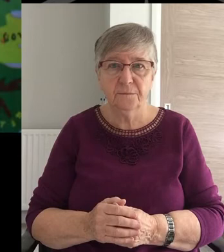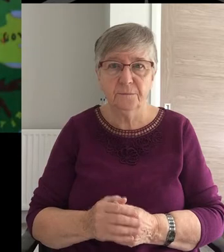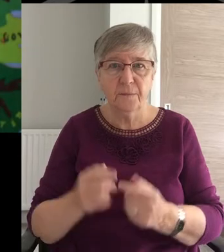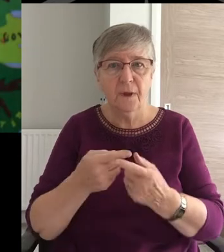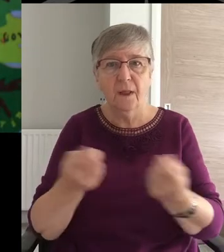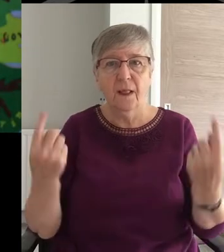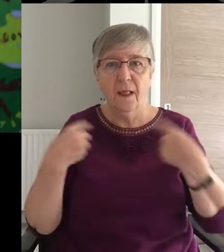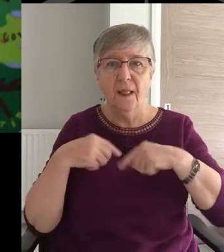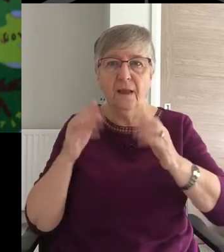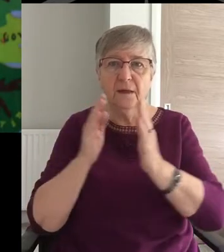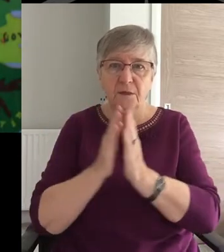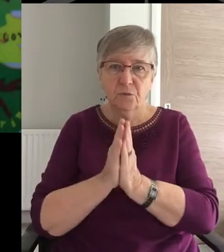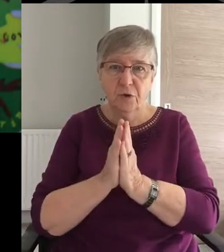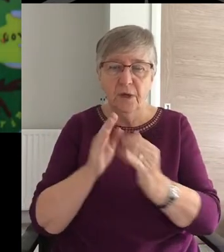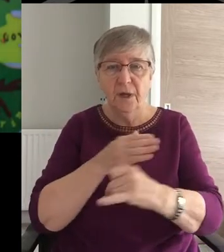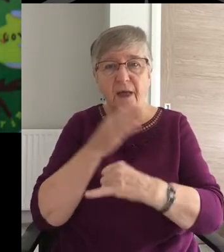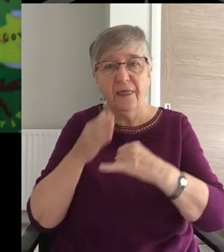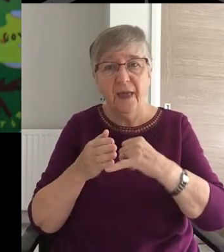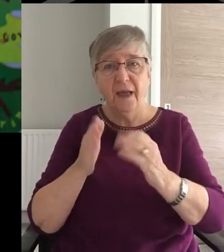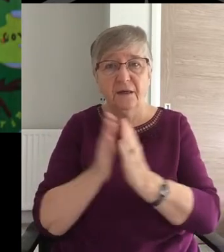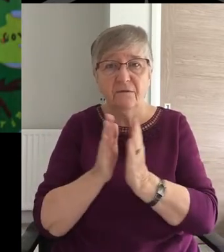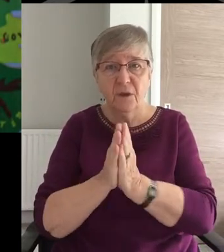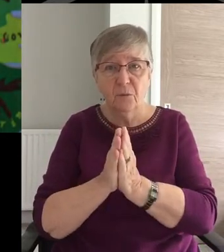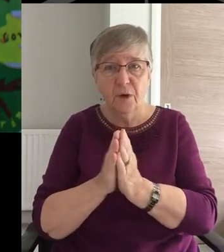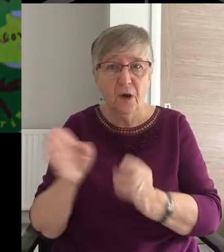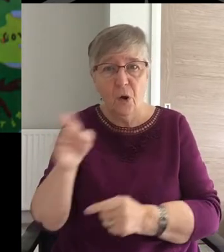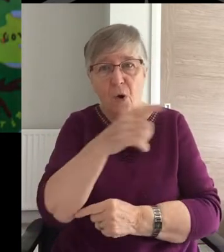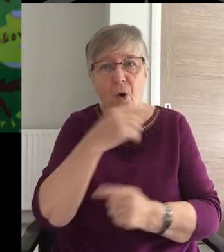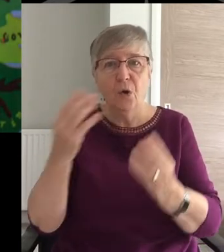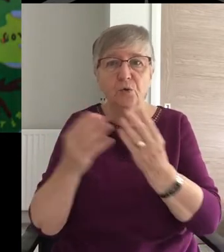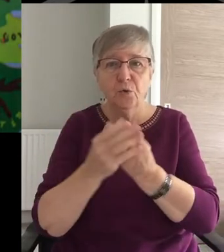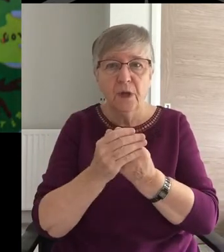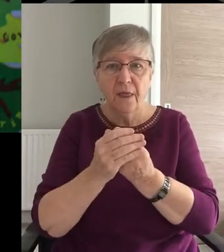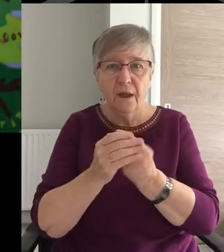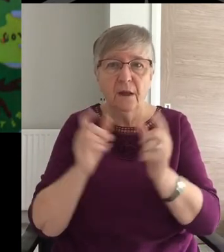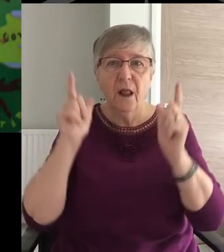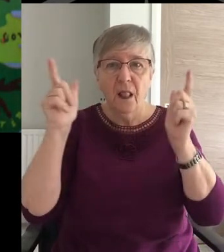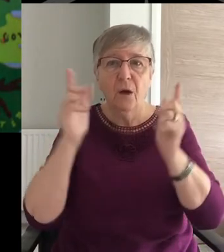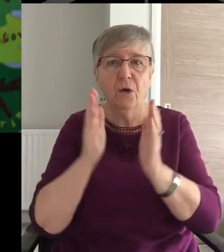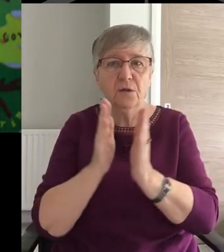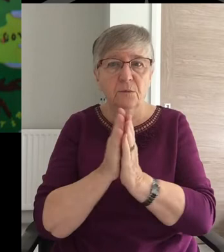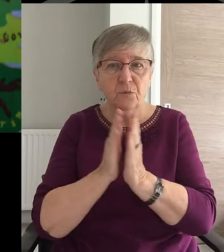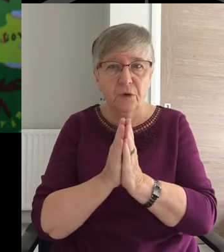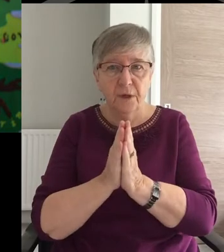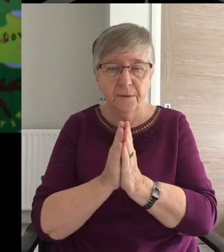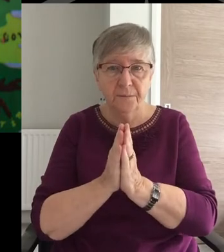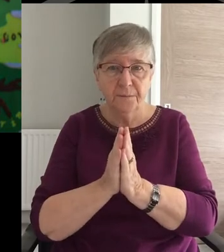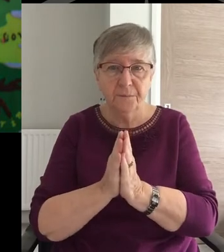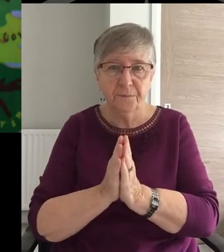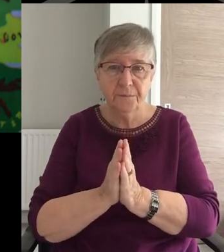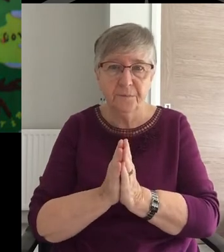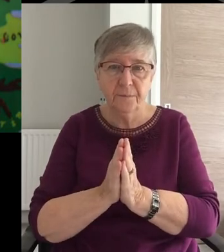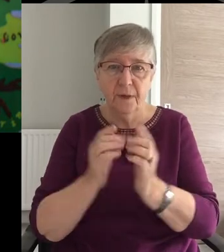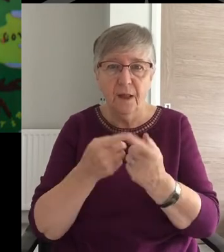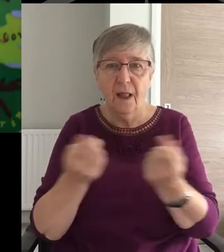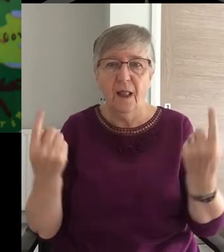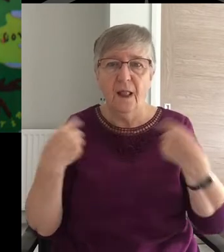Let us pray, and we'll gather up our prayers in the words of the prayer that Jesus taught his followers. The words will be on the screen. Let us